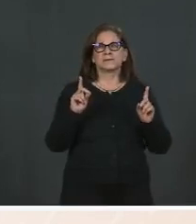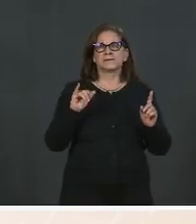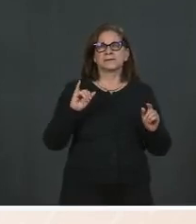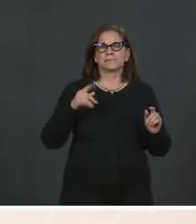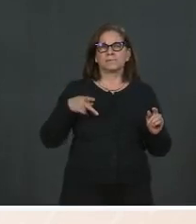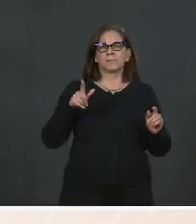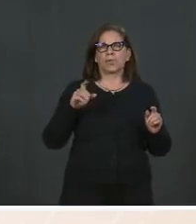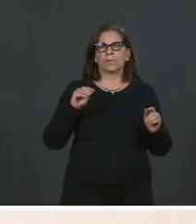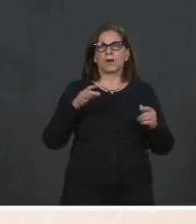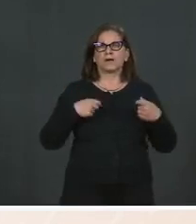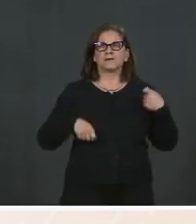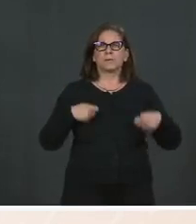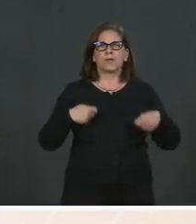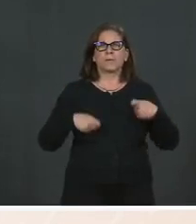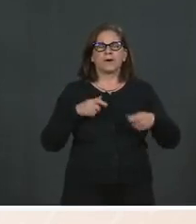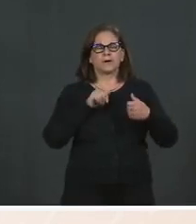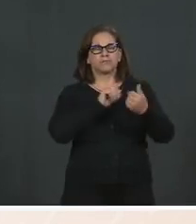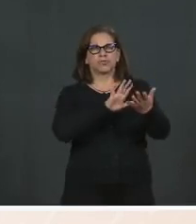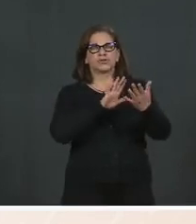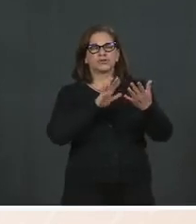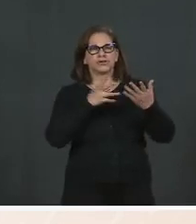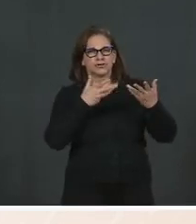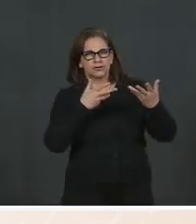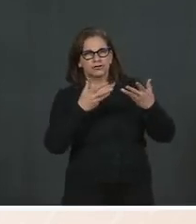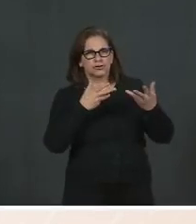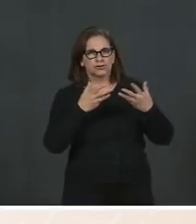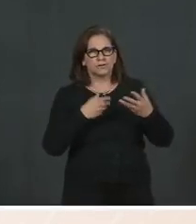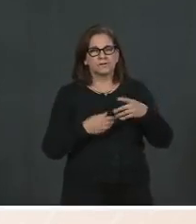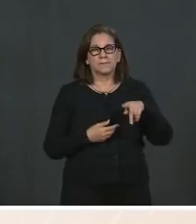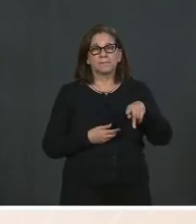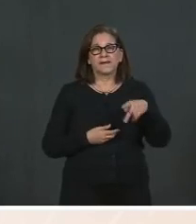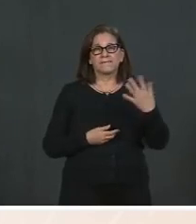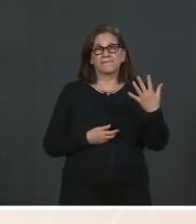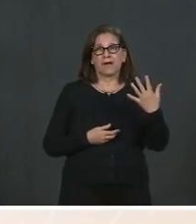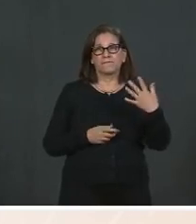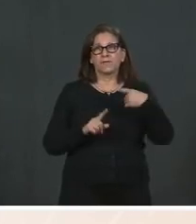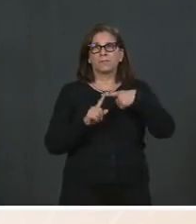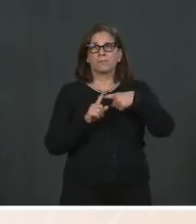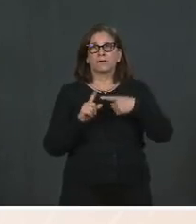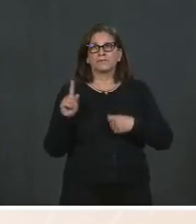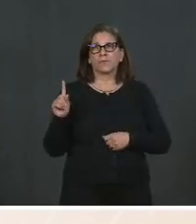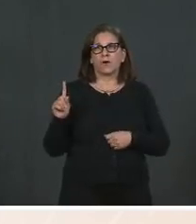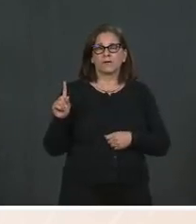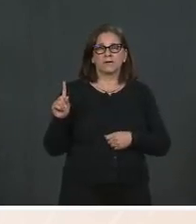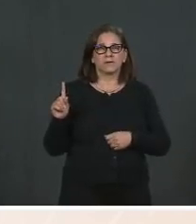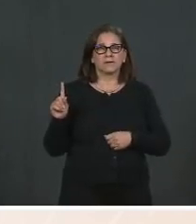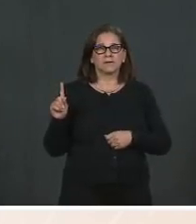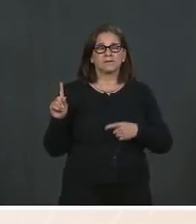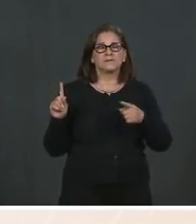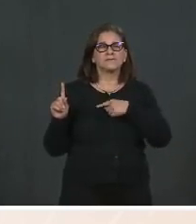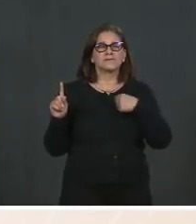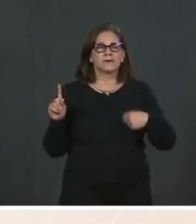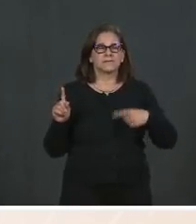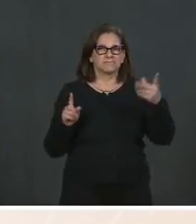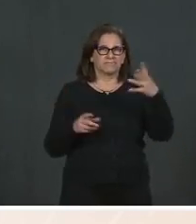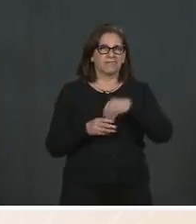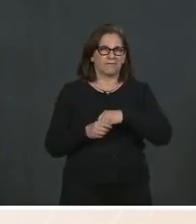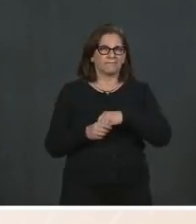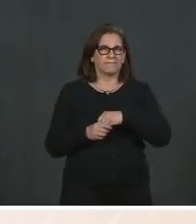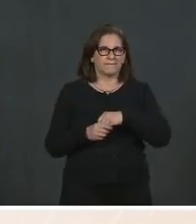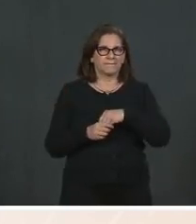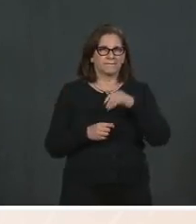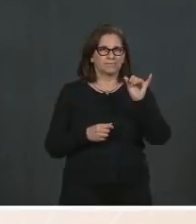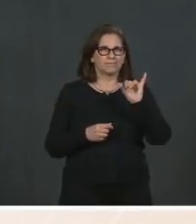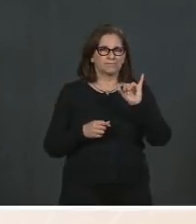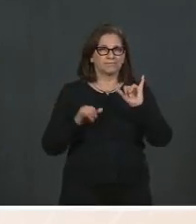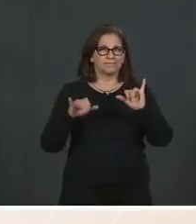with members of the P5+1. China is, of course, a member of that. And we, of course, will take a look at and